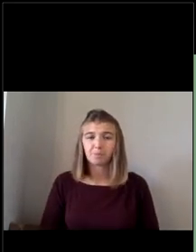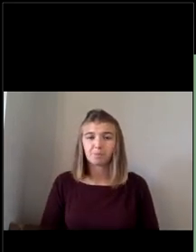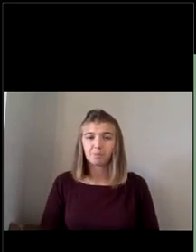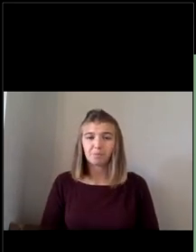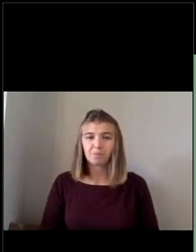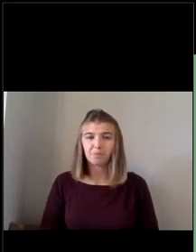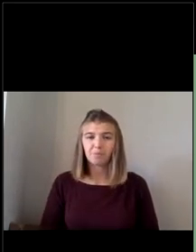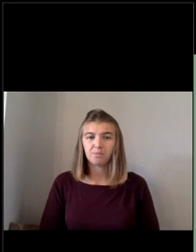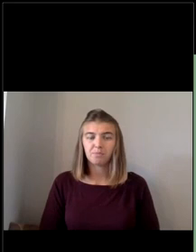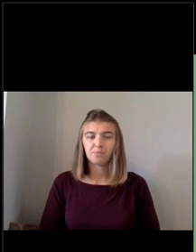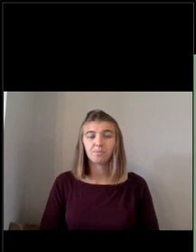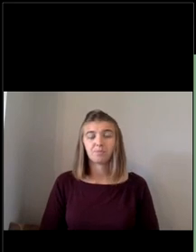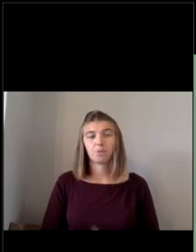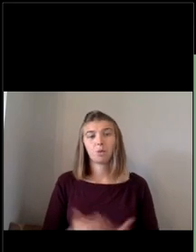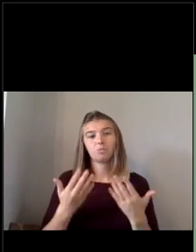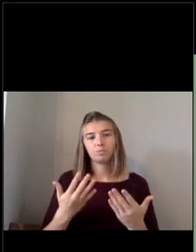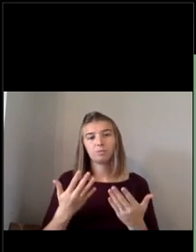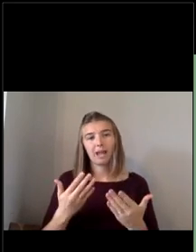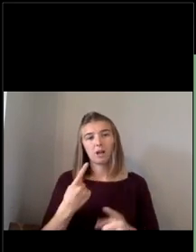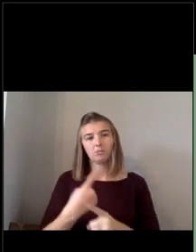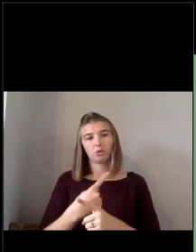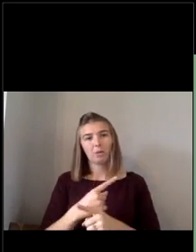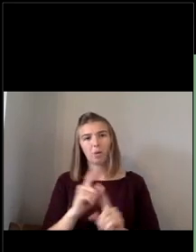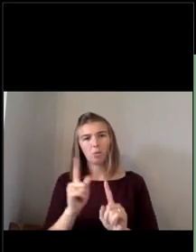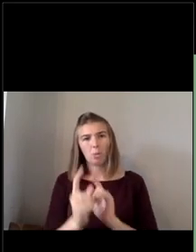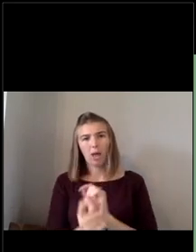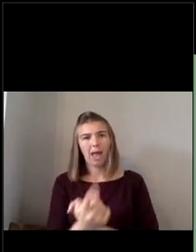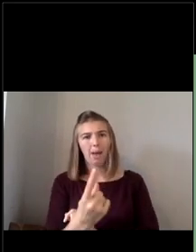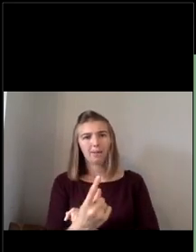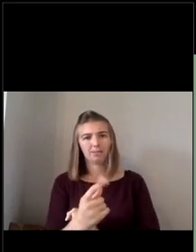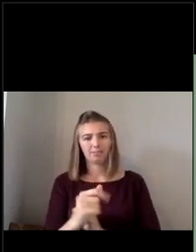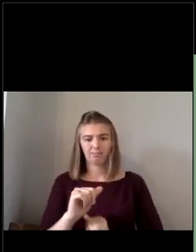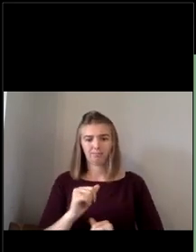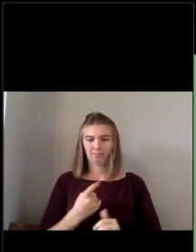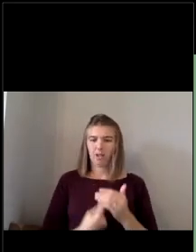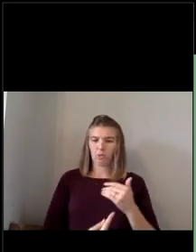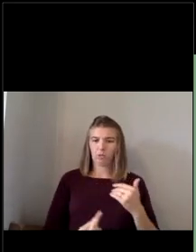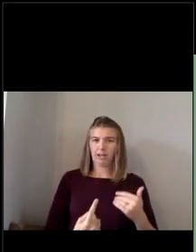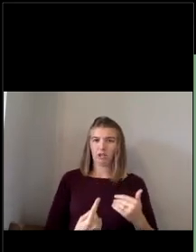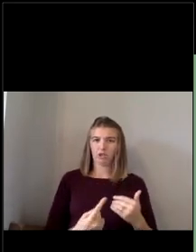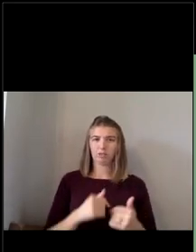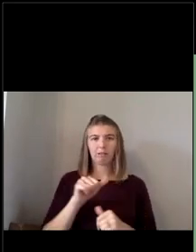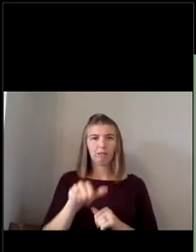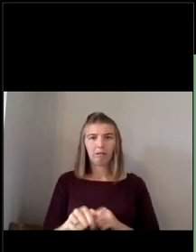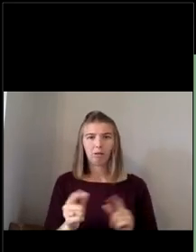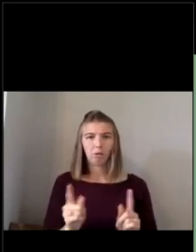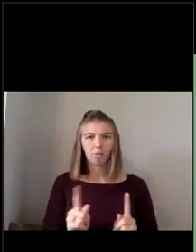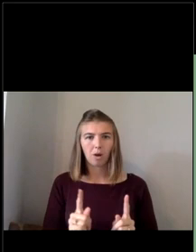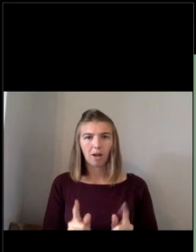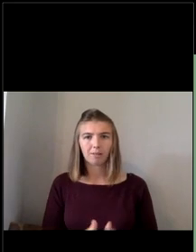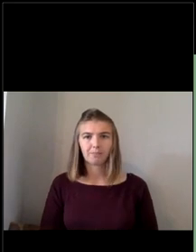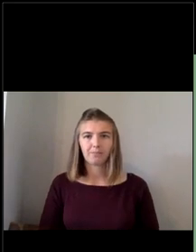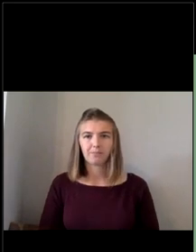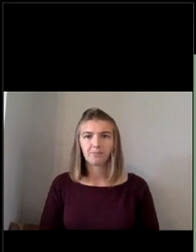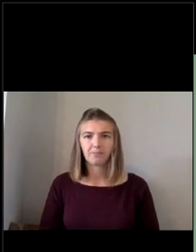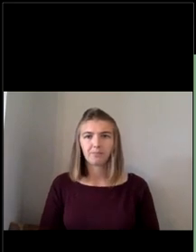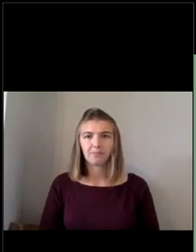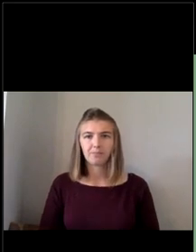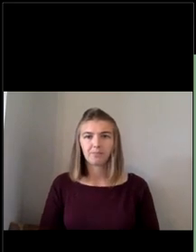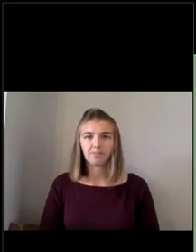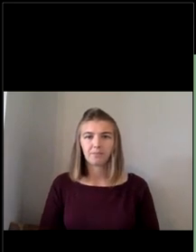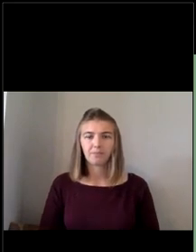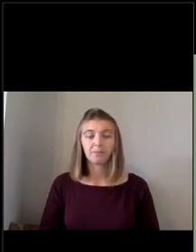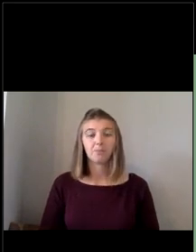So what are the effects? You know, there are many, many effects that I could have mentioned. Some have already been mentioned by Meeta, the